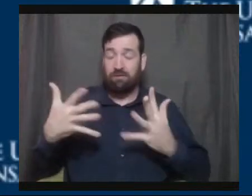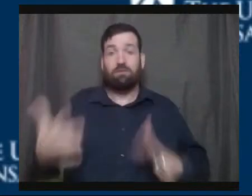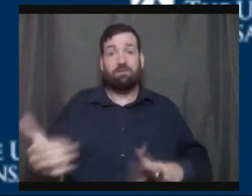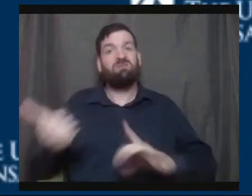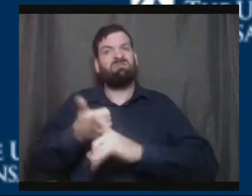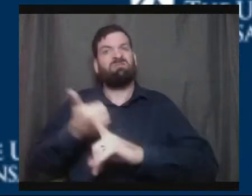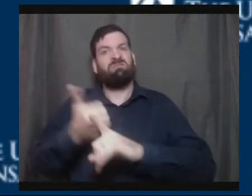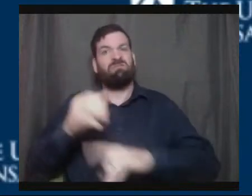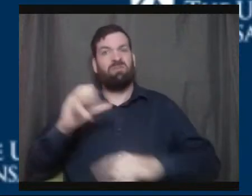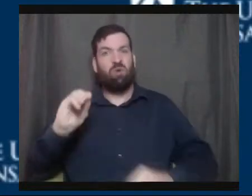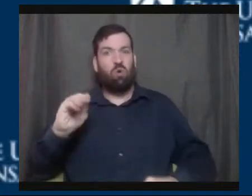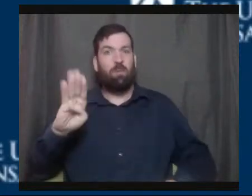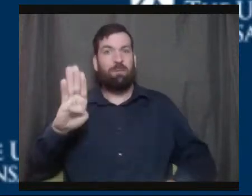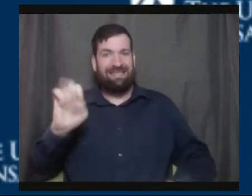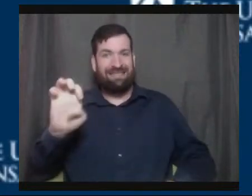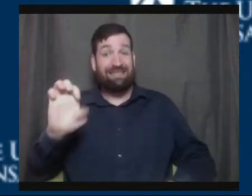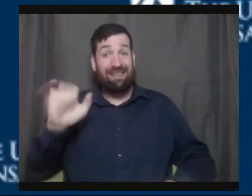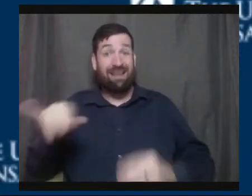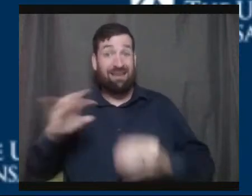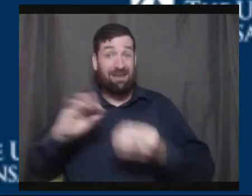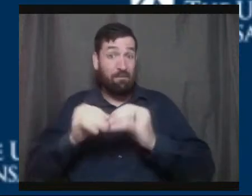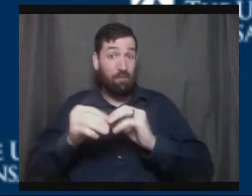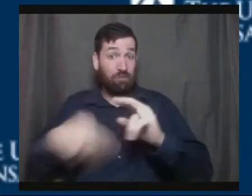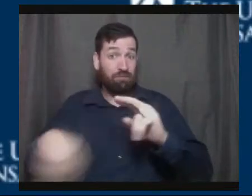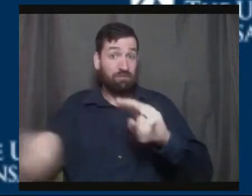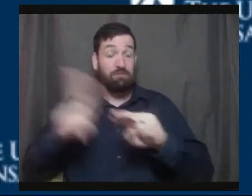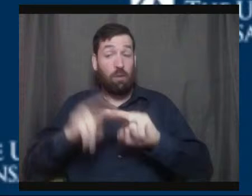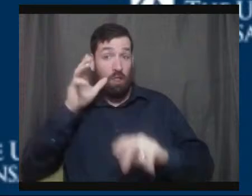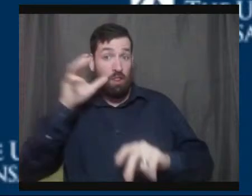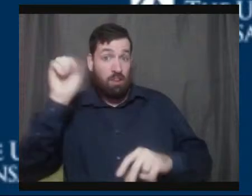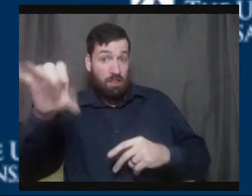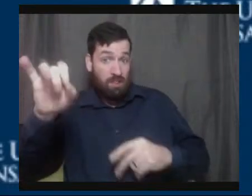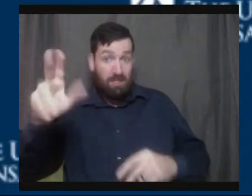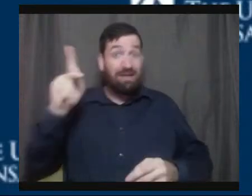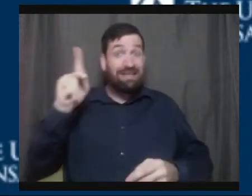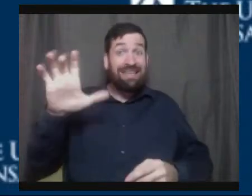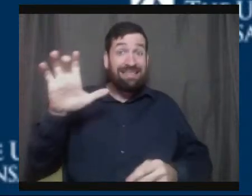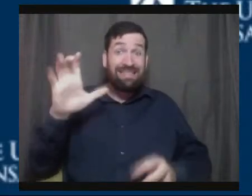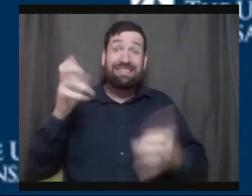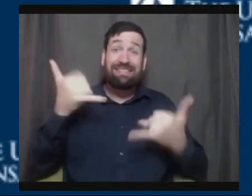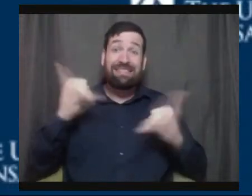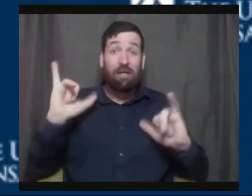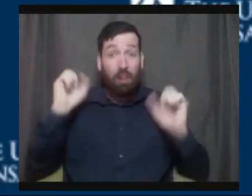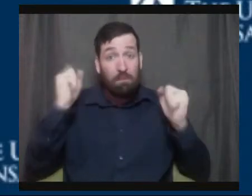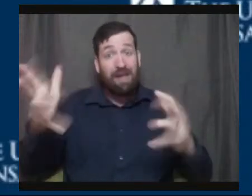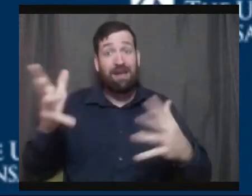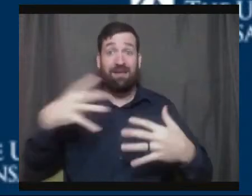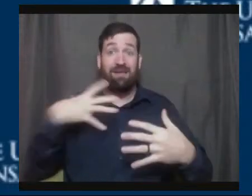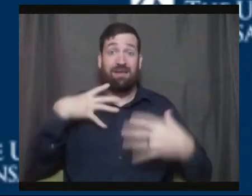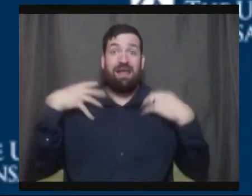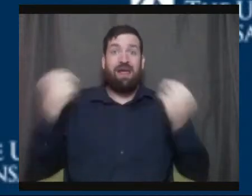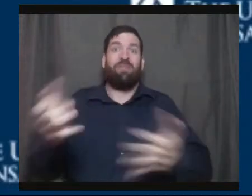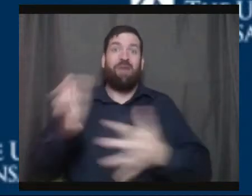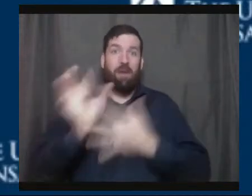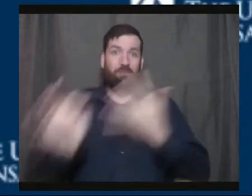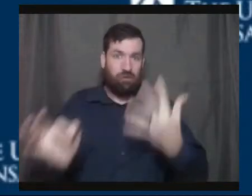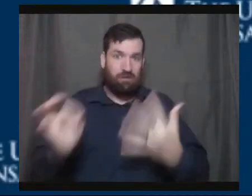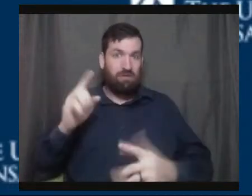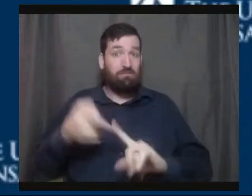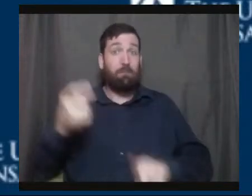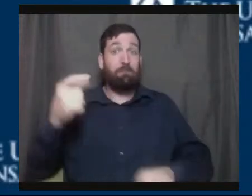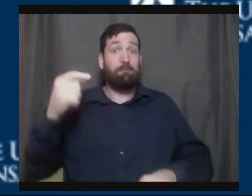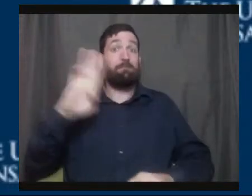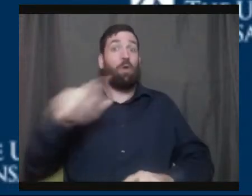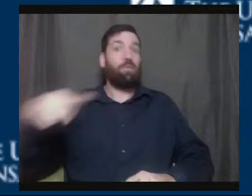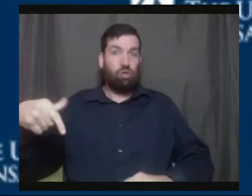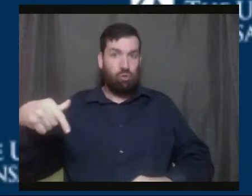is rising. And I will put out the plug for Kansas City that there are still healthy options that you can have from a barbecue joint, and that